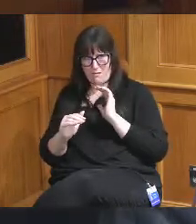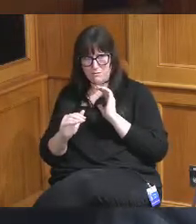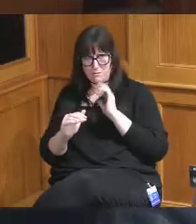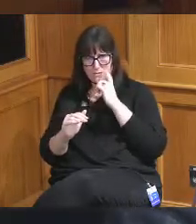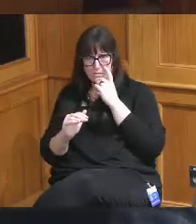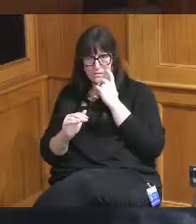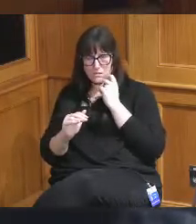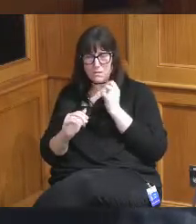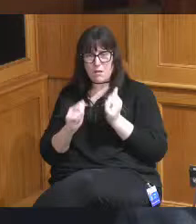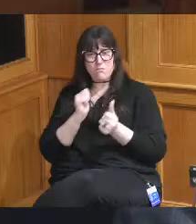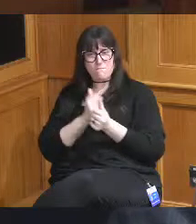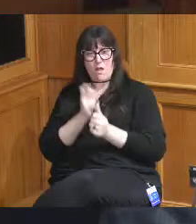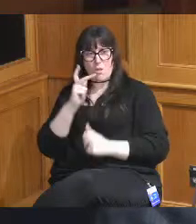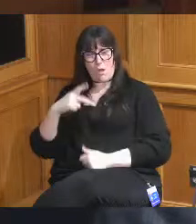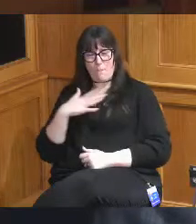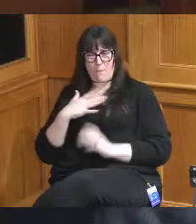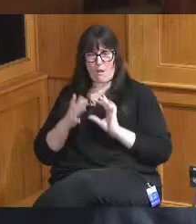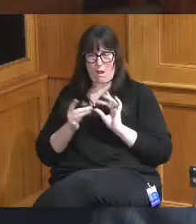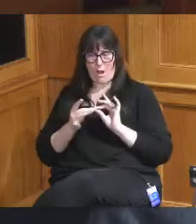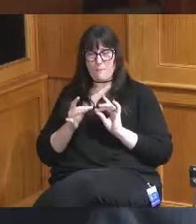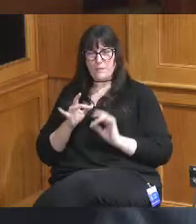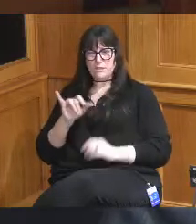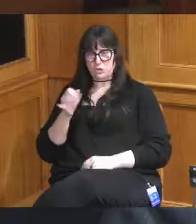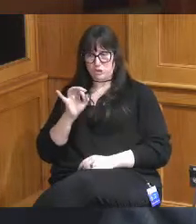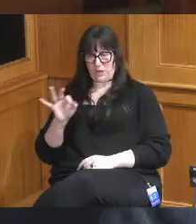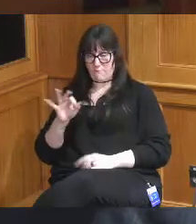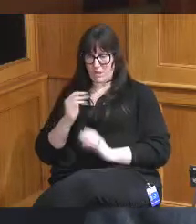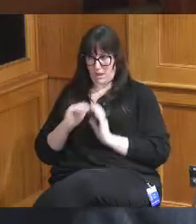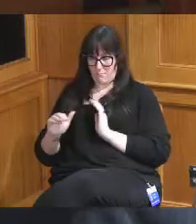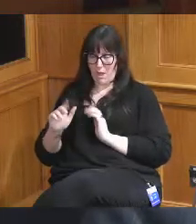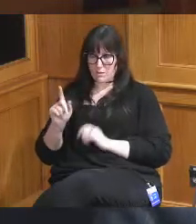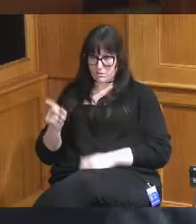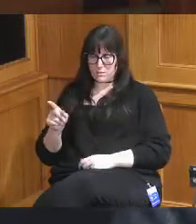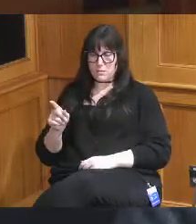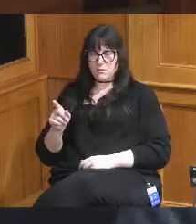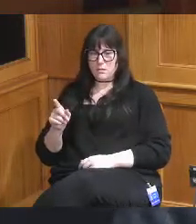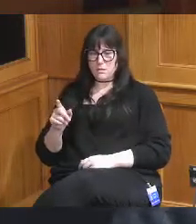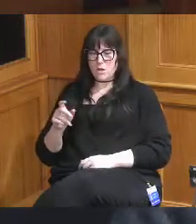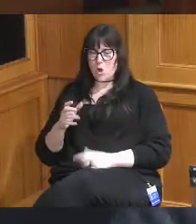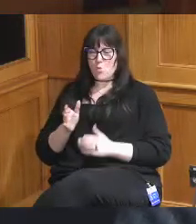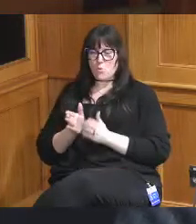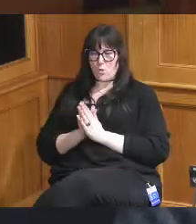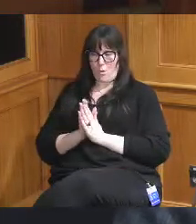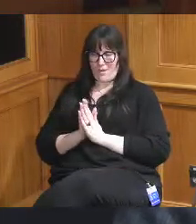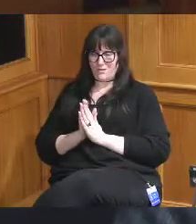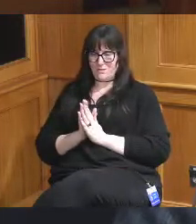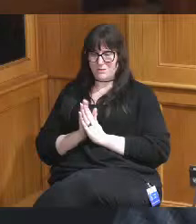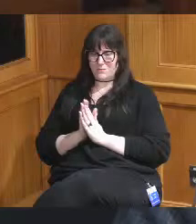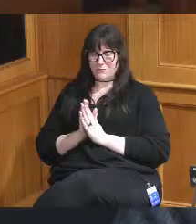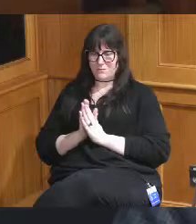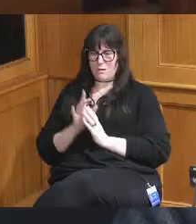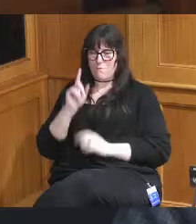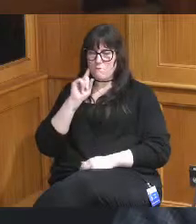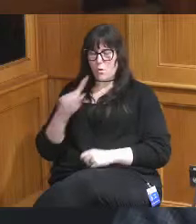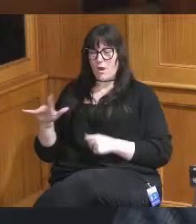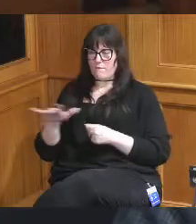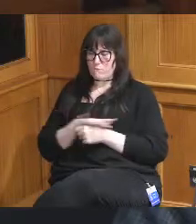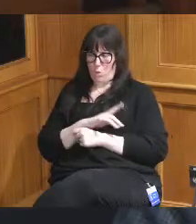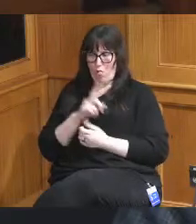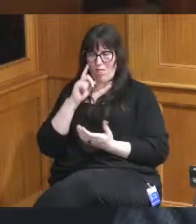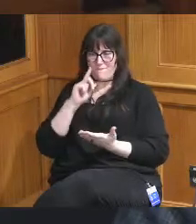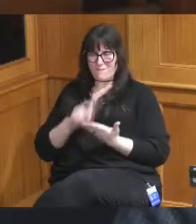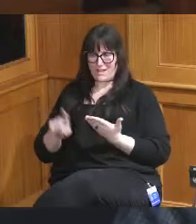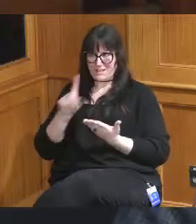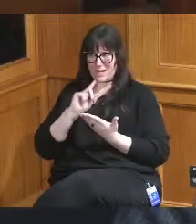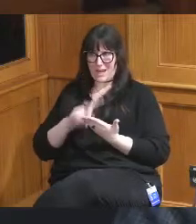following up to my comments to Jeff. And I said, I'm following up to you about my comments requested made today regarding a full investigation